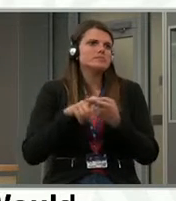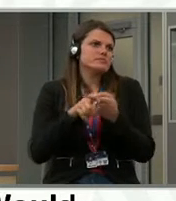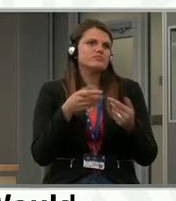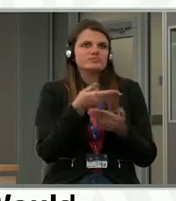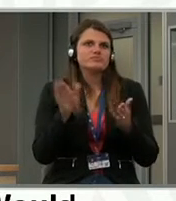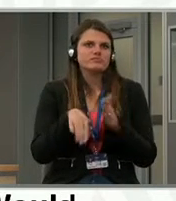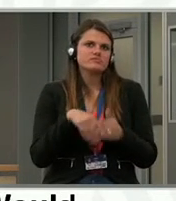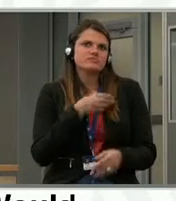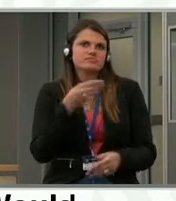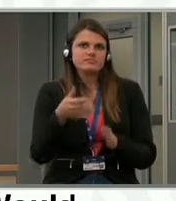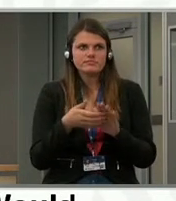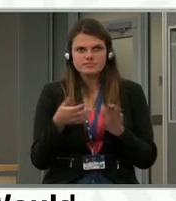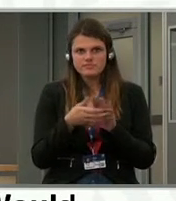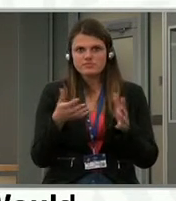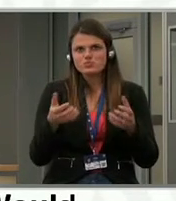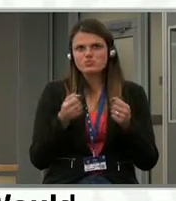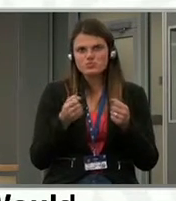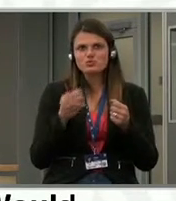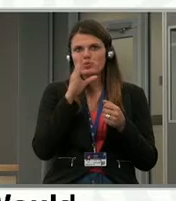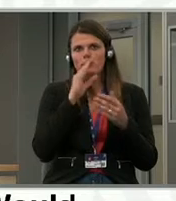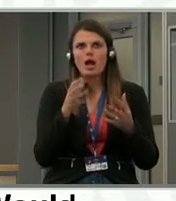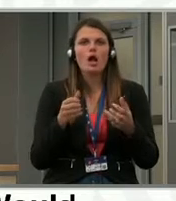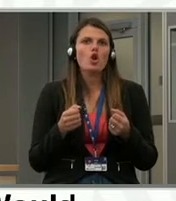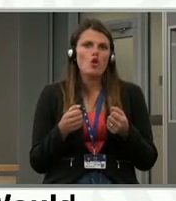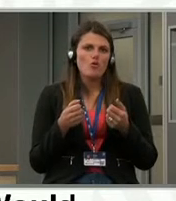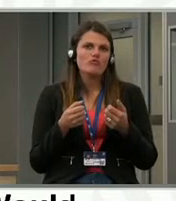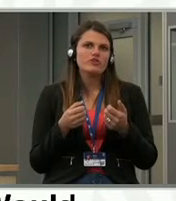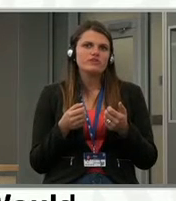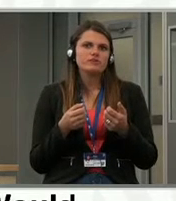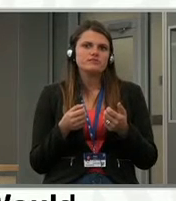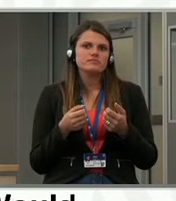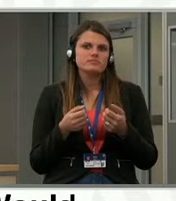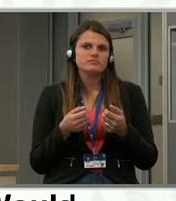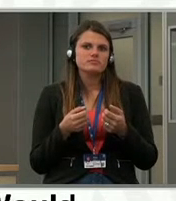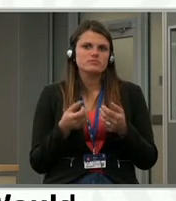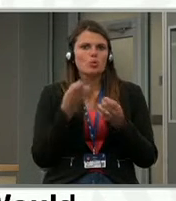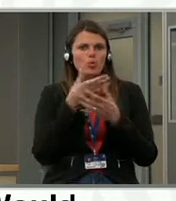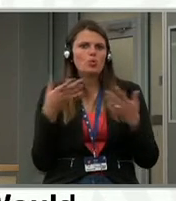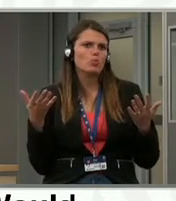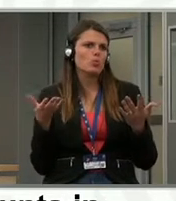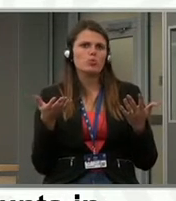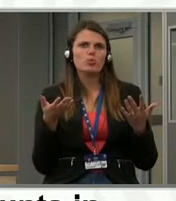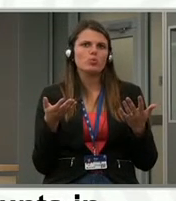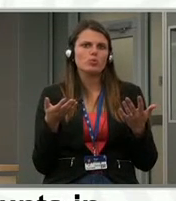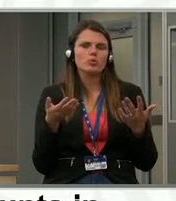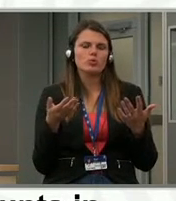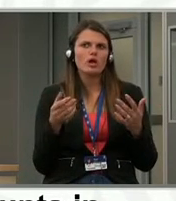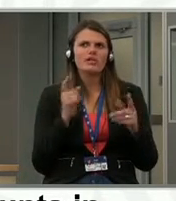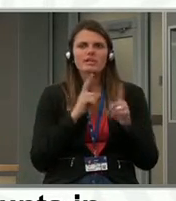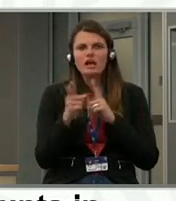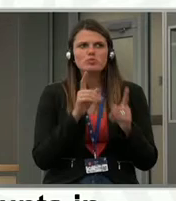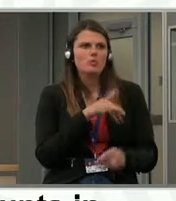of discounts, being in culture or transport or